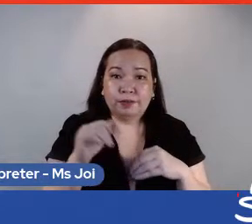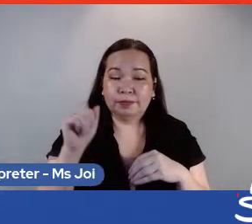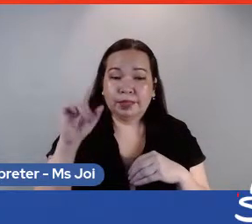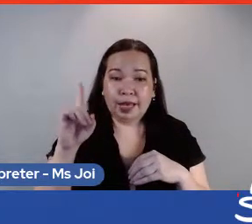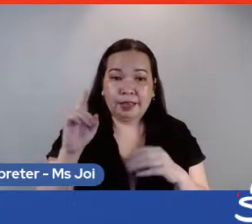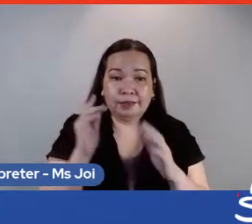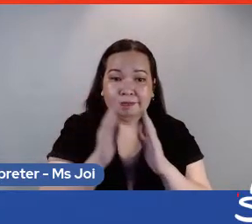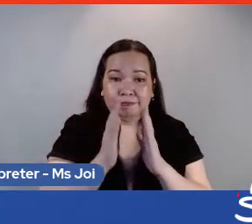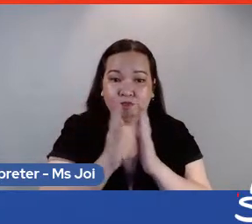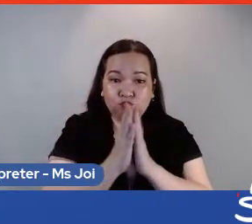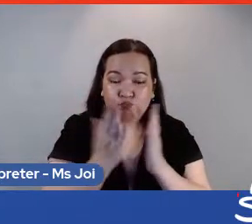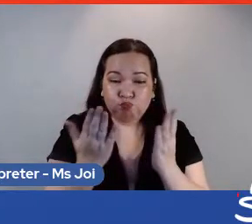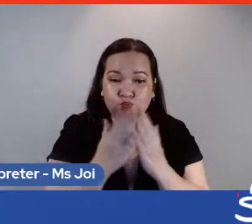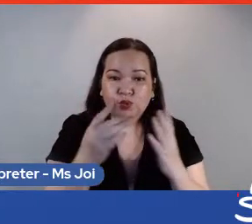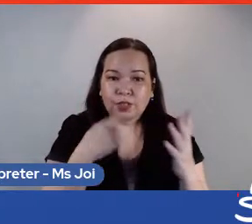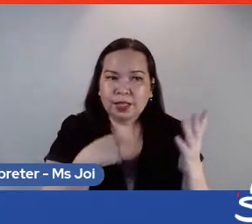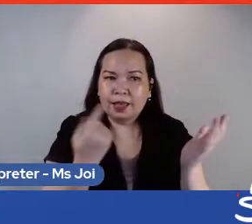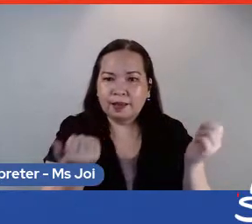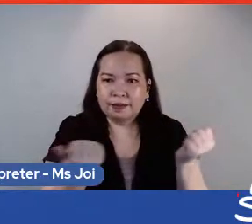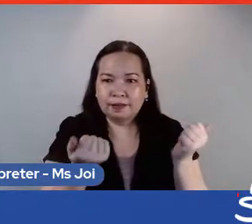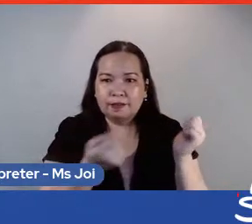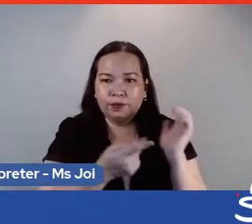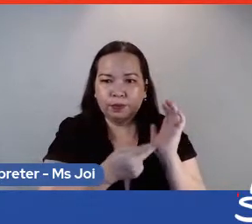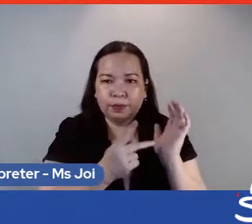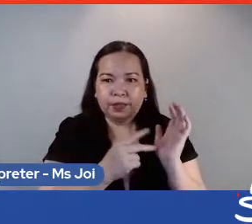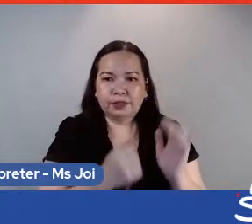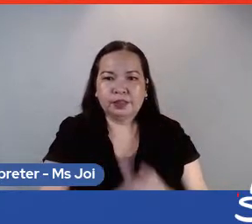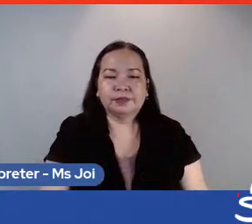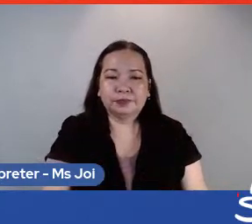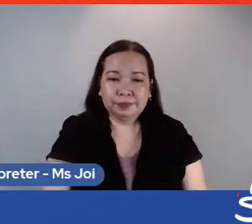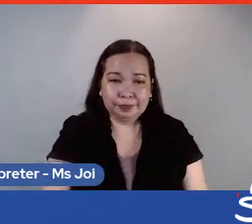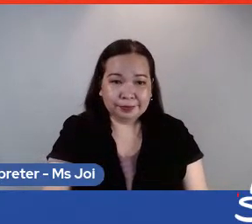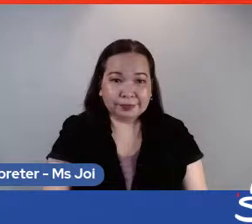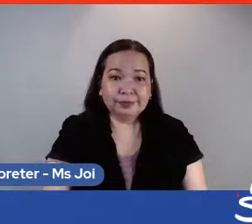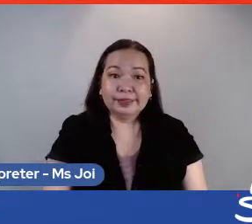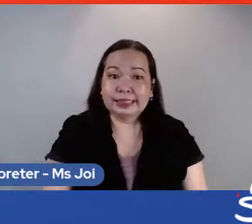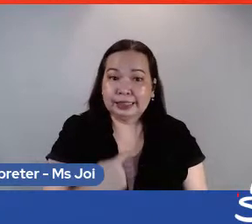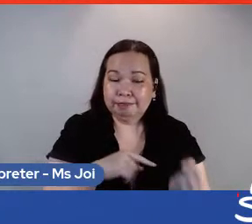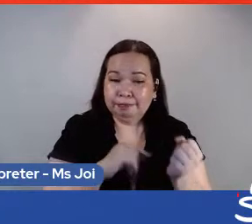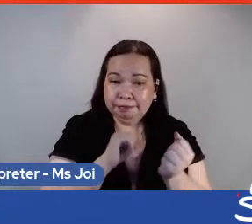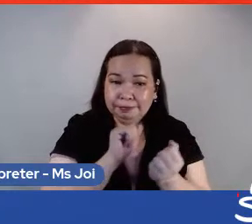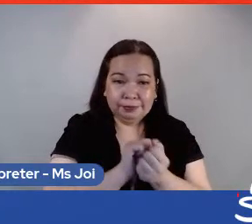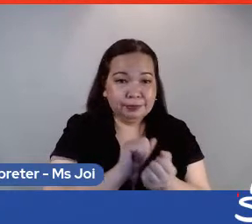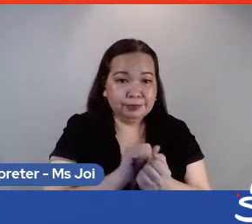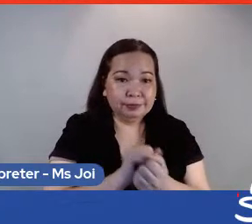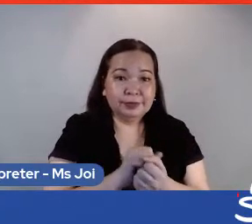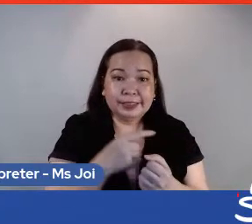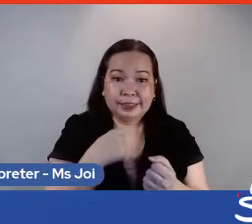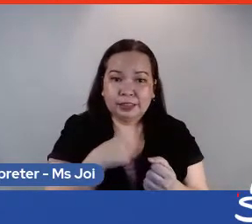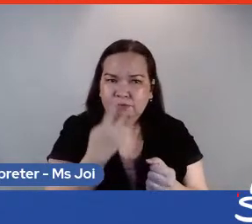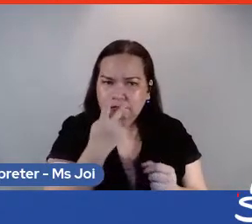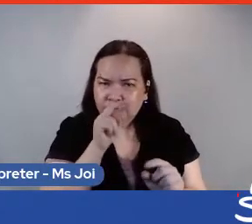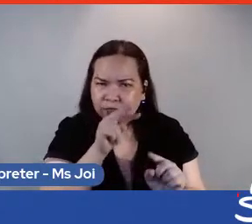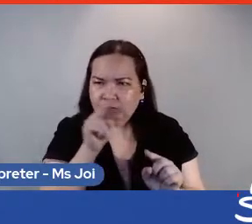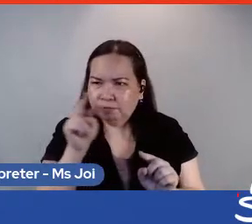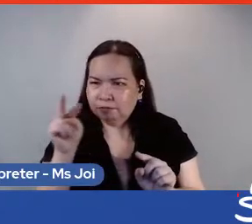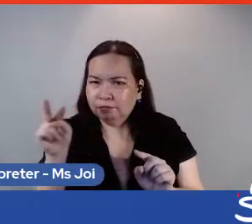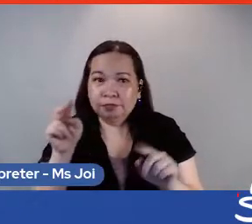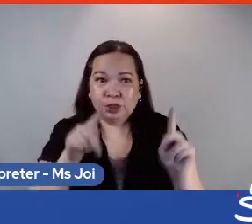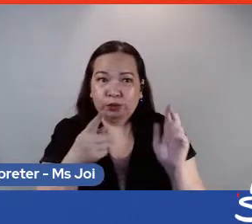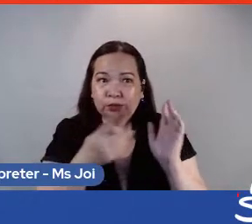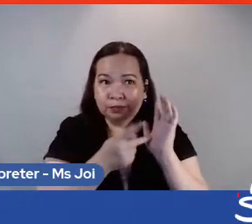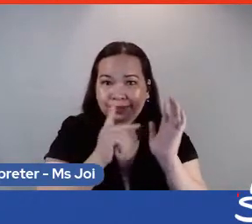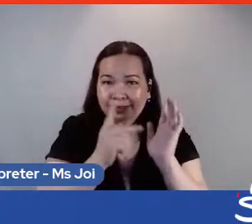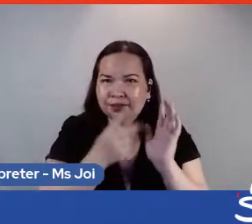also our page transparency tools, right? So as part of, if you're looking at each individual page and you're looking at